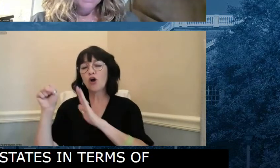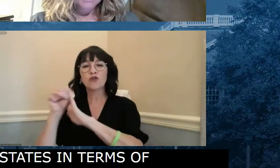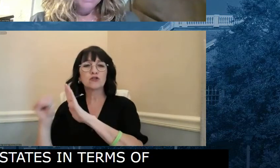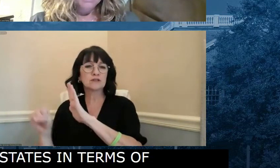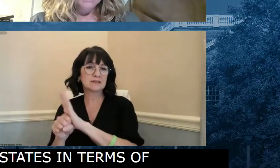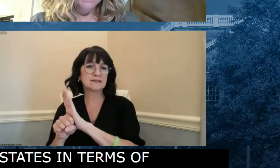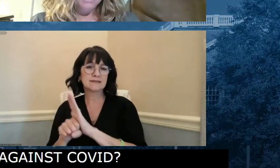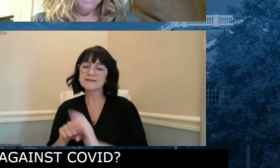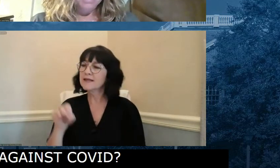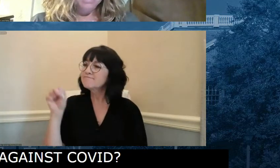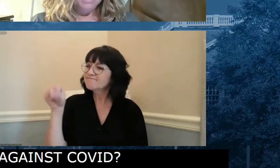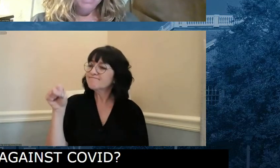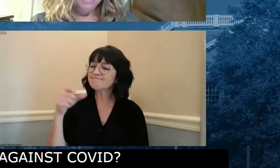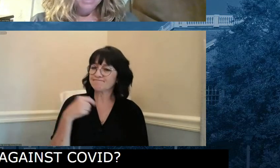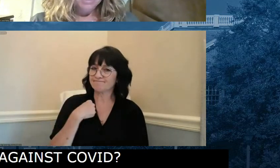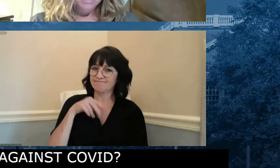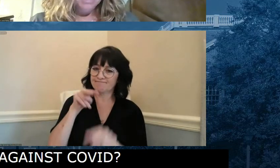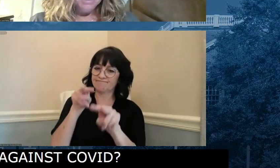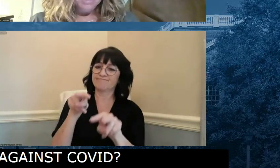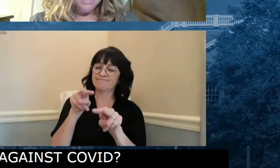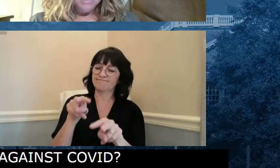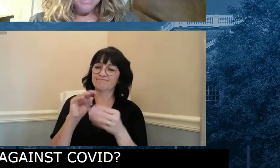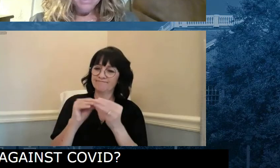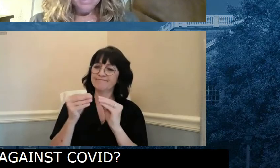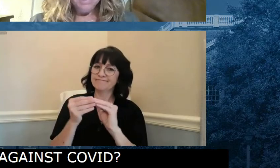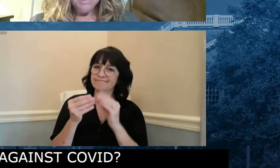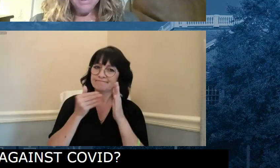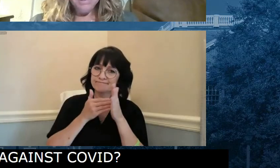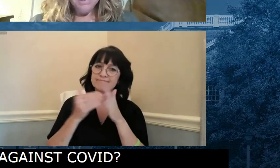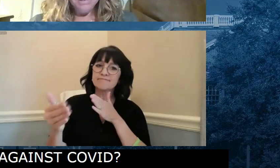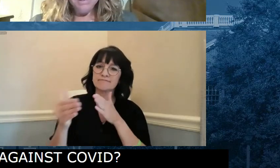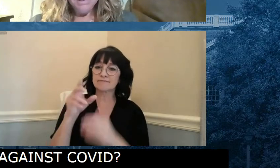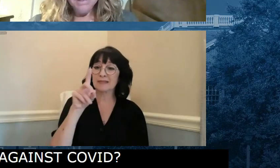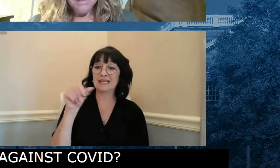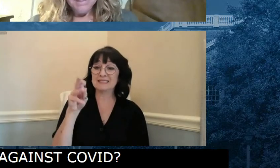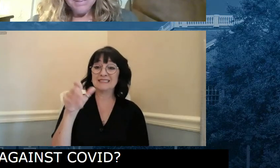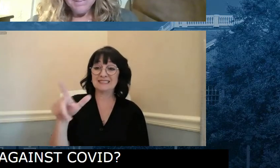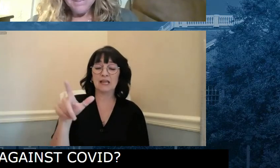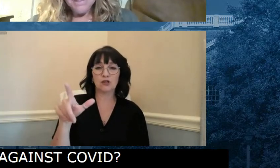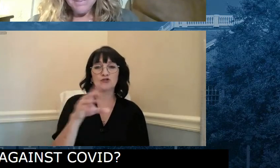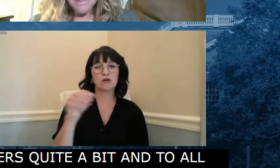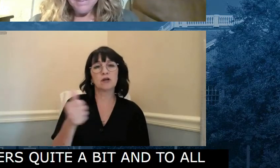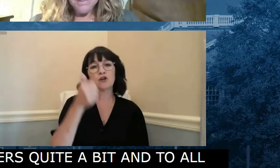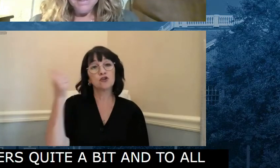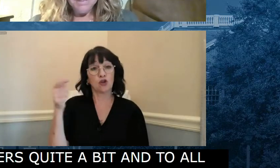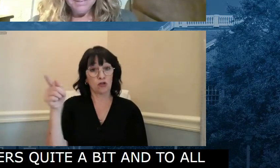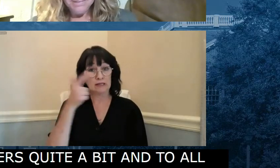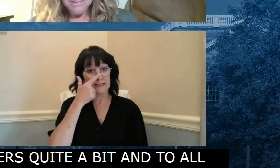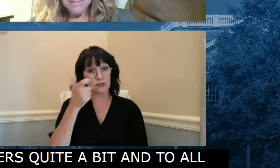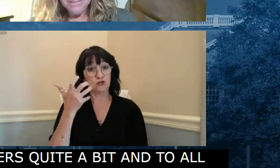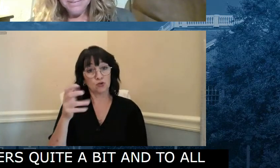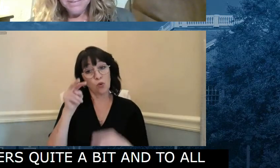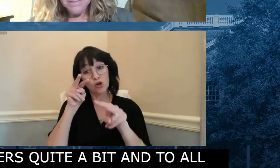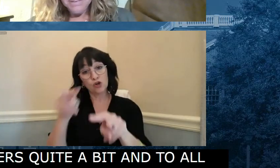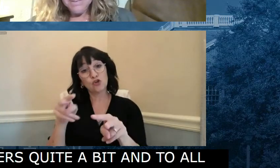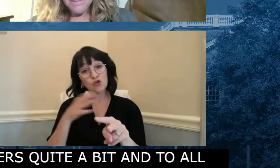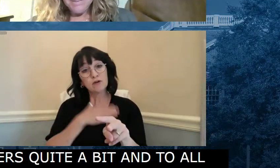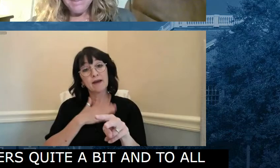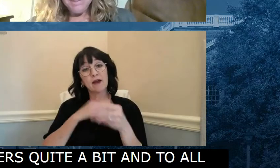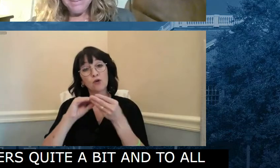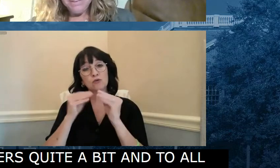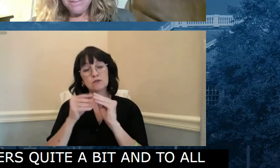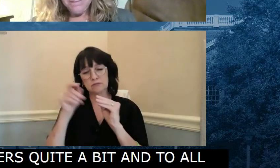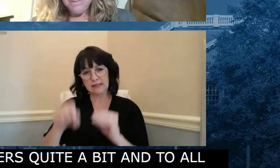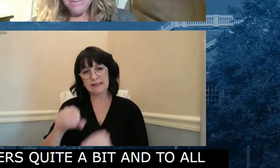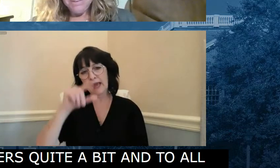quite a bit, and to Daniel and others who are interested in those comparisons, you can go to the just